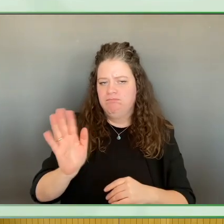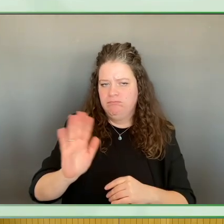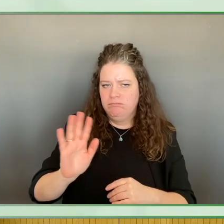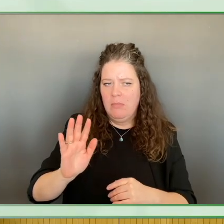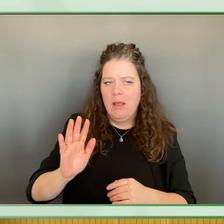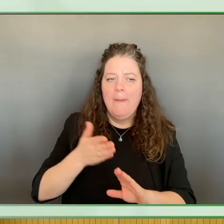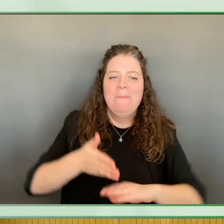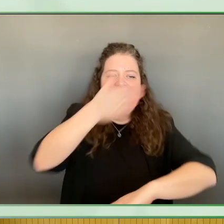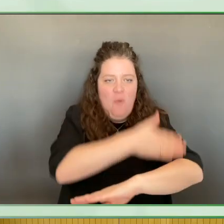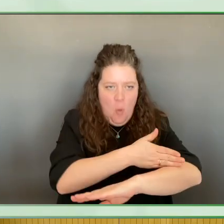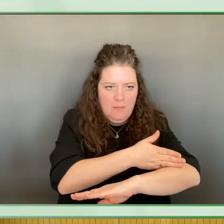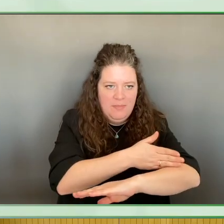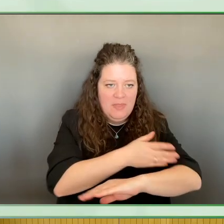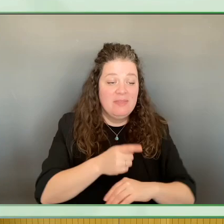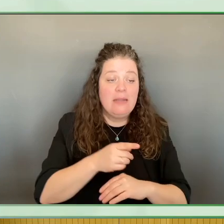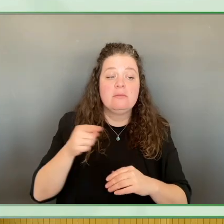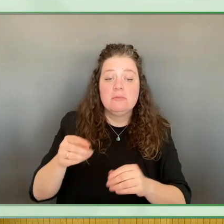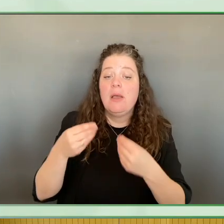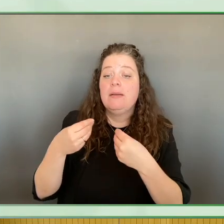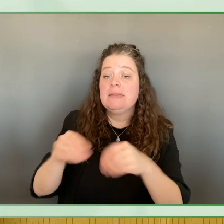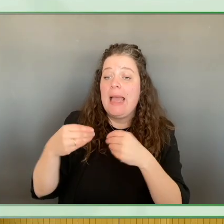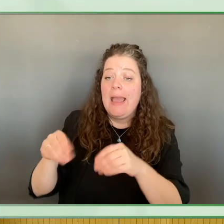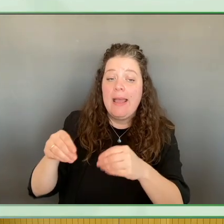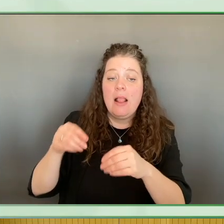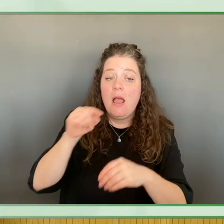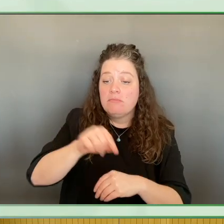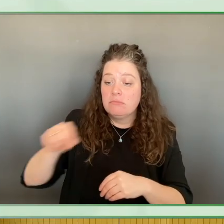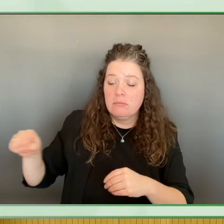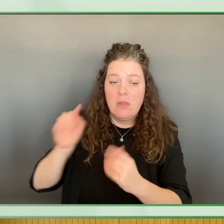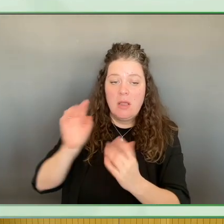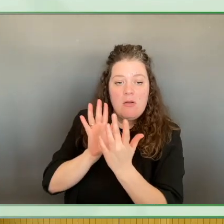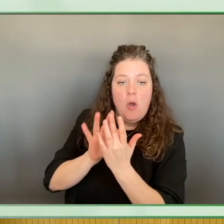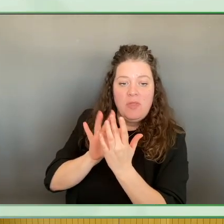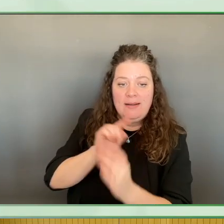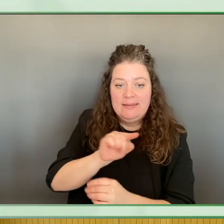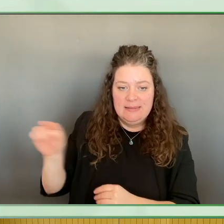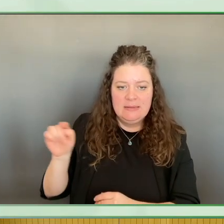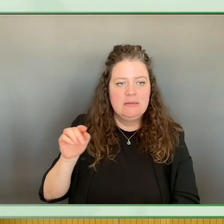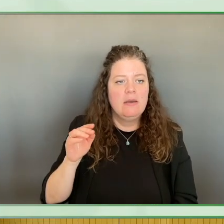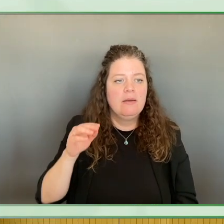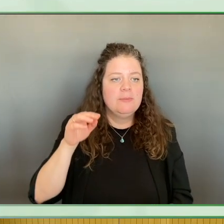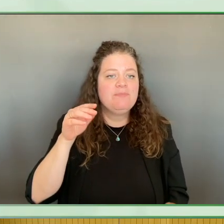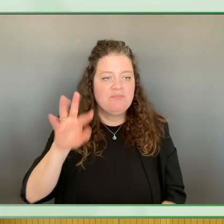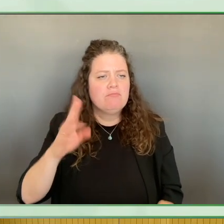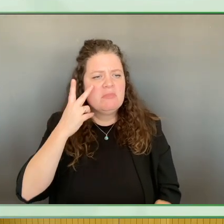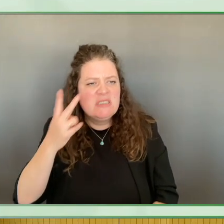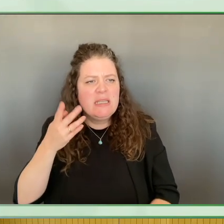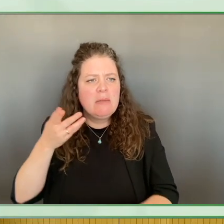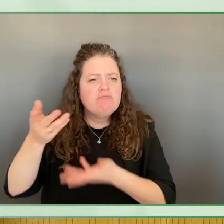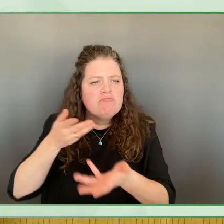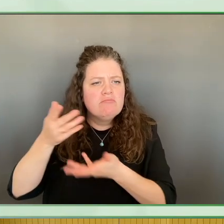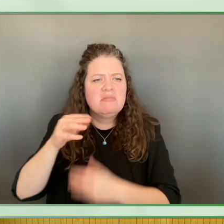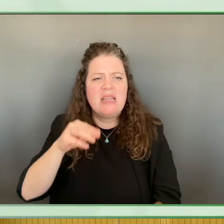because your prototype is ready, they talk about MOQs. How many are you going to buy so that I can give you at what point, what rate? And